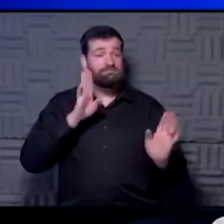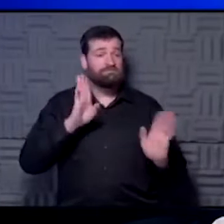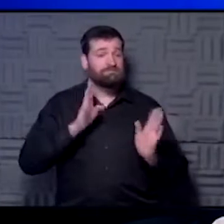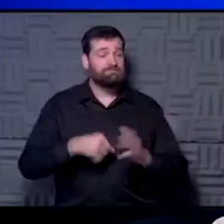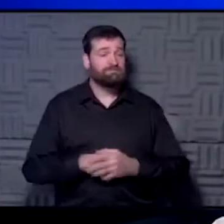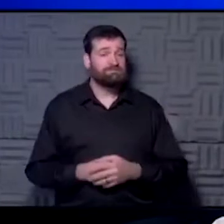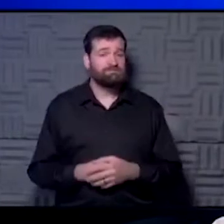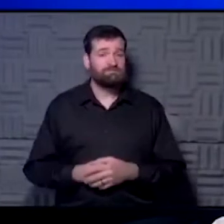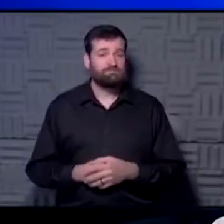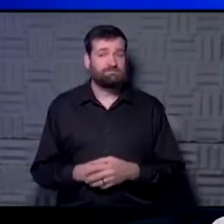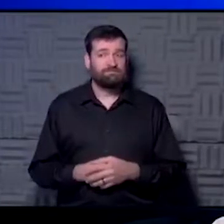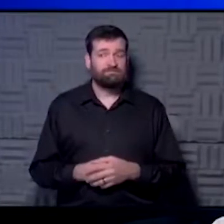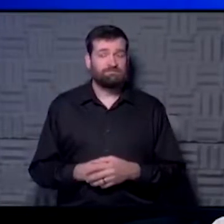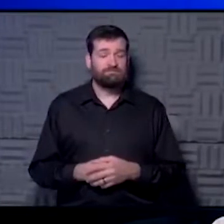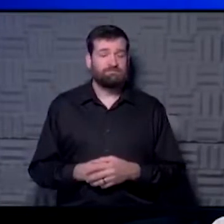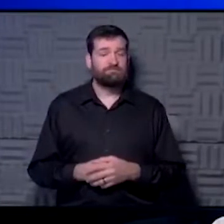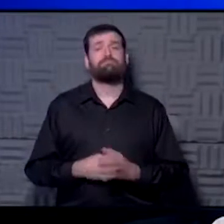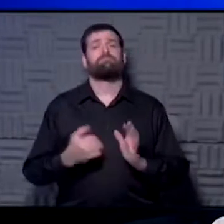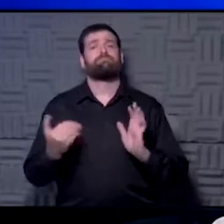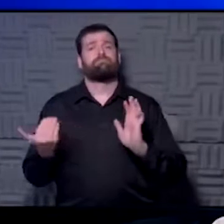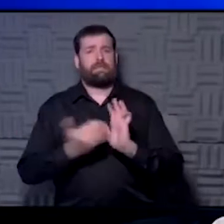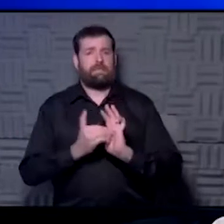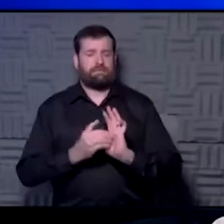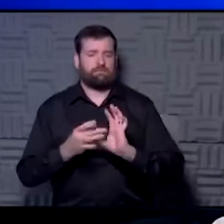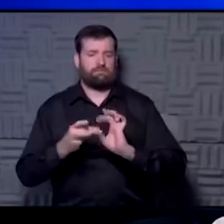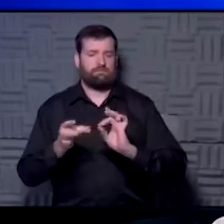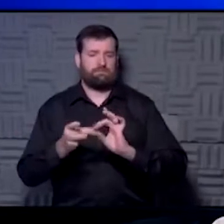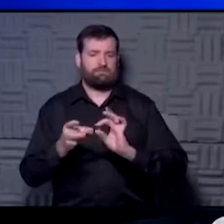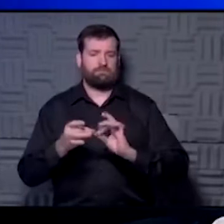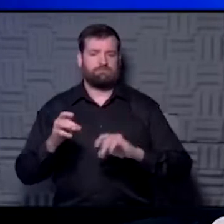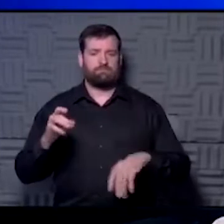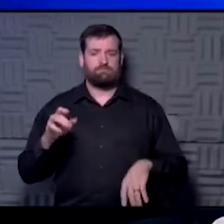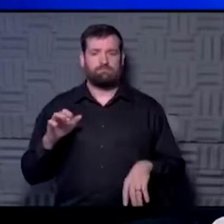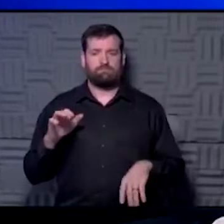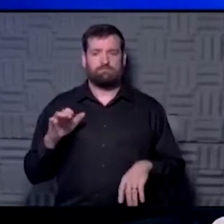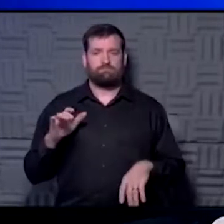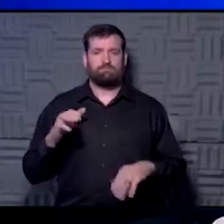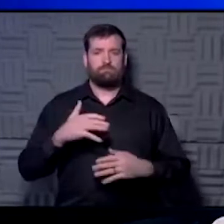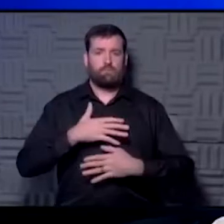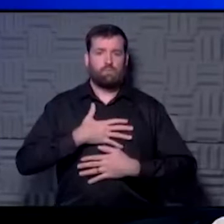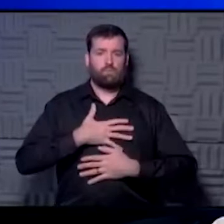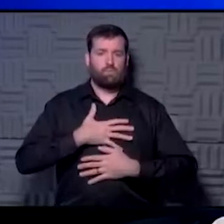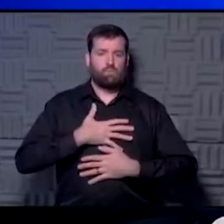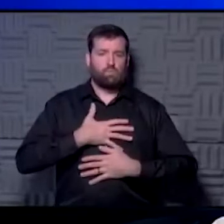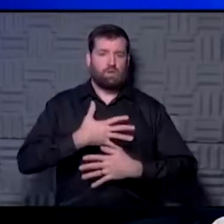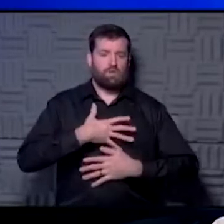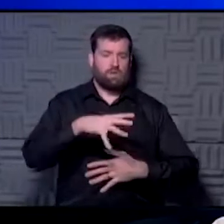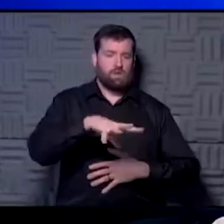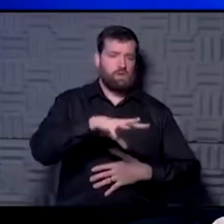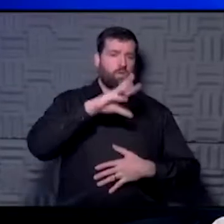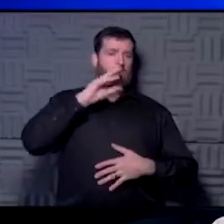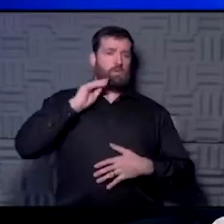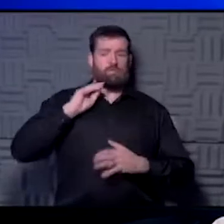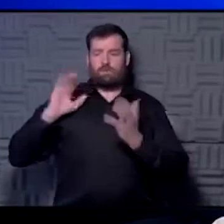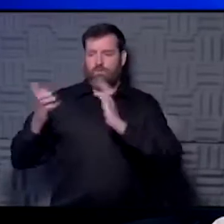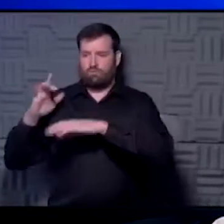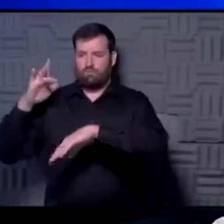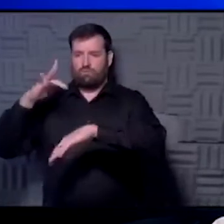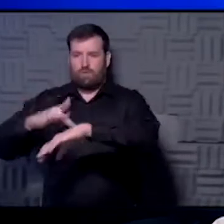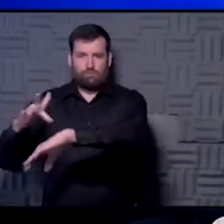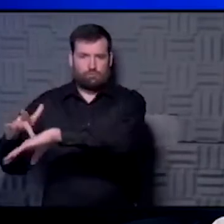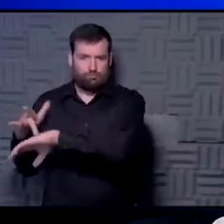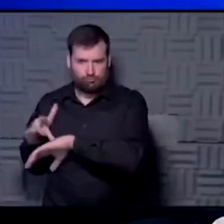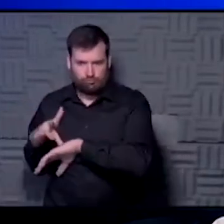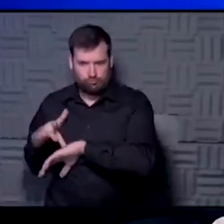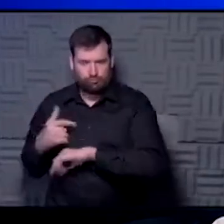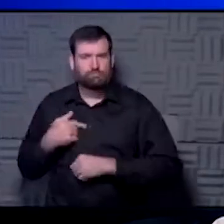about, again, touch up on the breathing things in versus contact and touching things, because